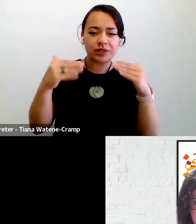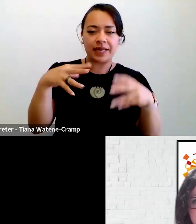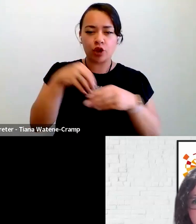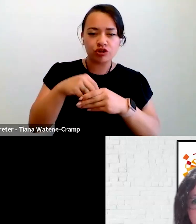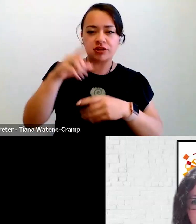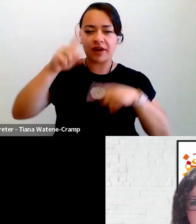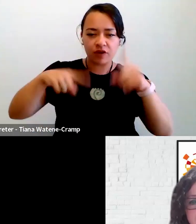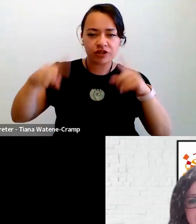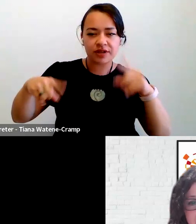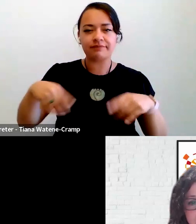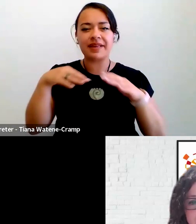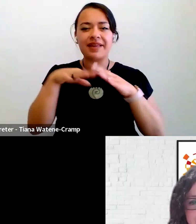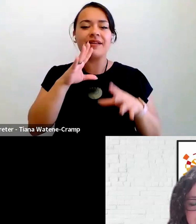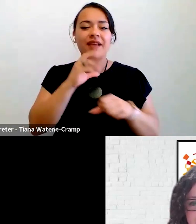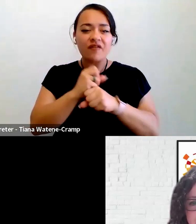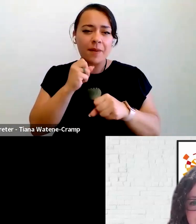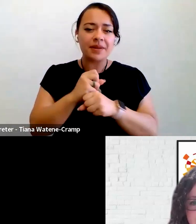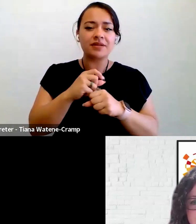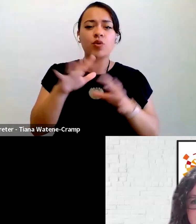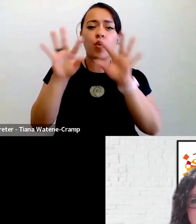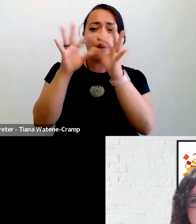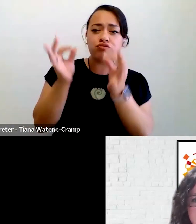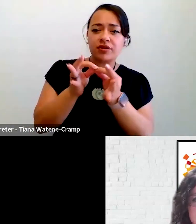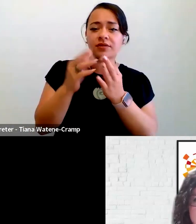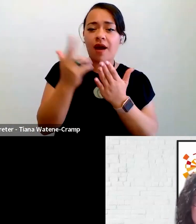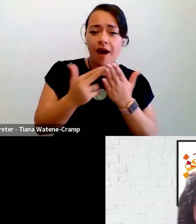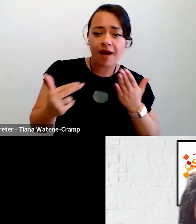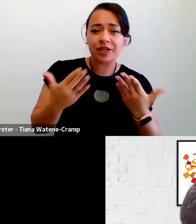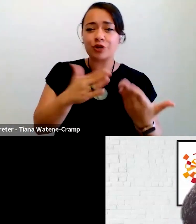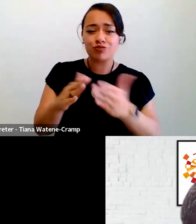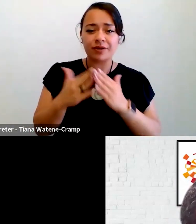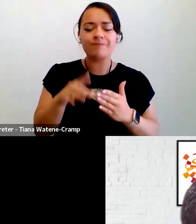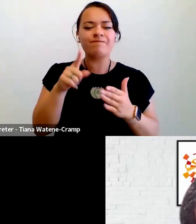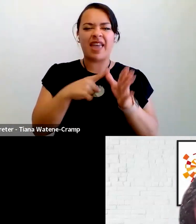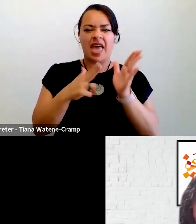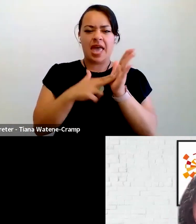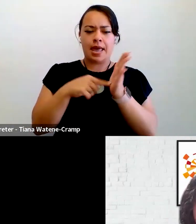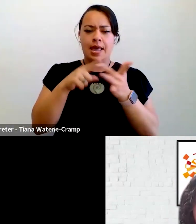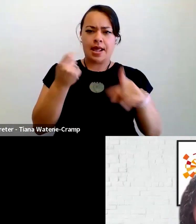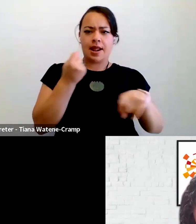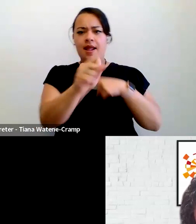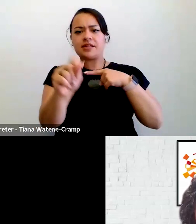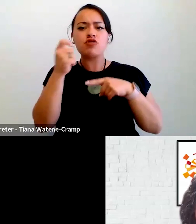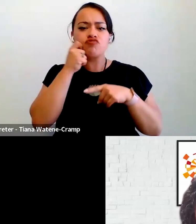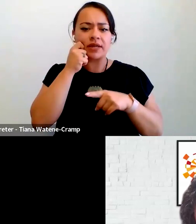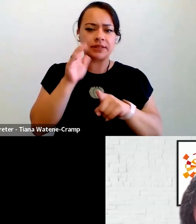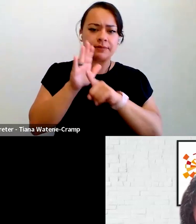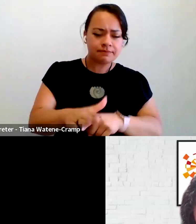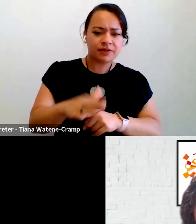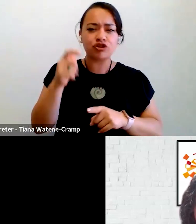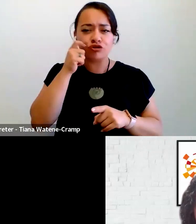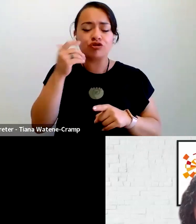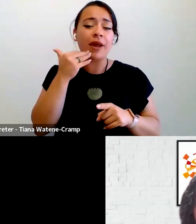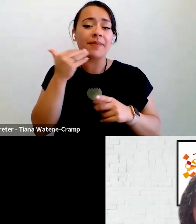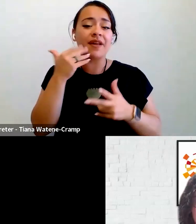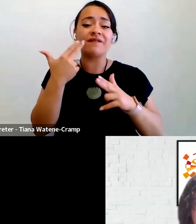within government, corporate, arts and community sectors. Tasneem is an anti-racism champion for the Australian Human Rights Commission and